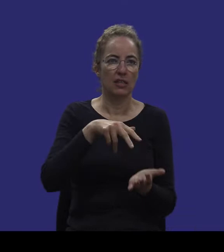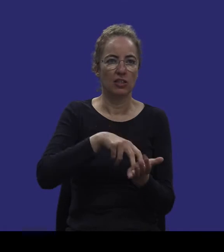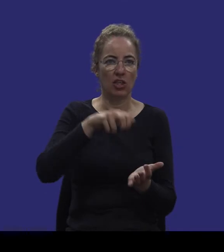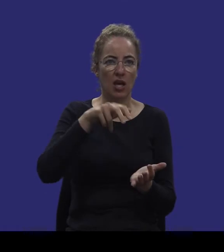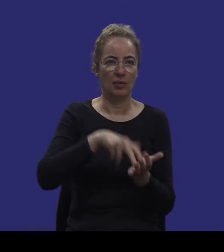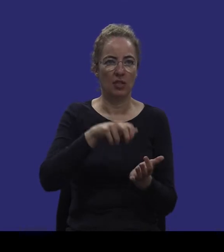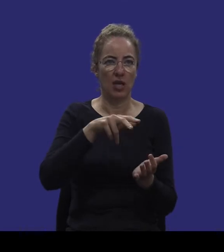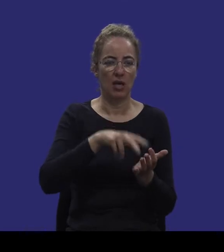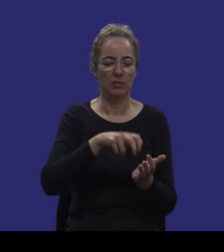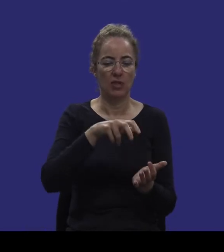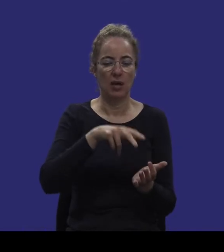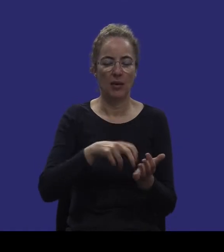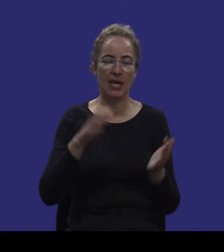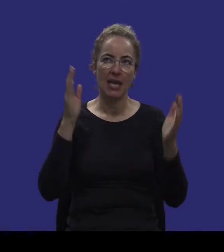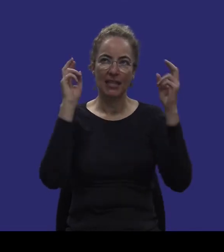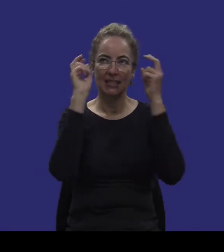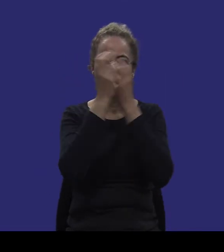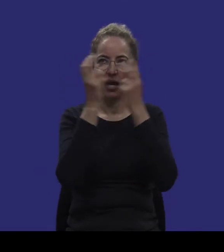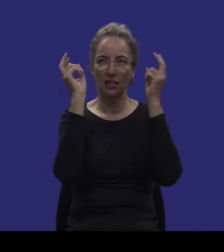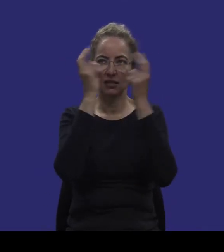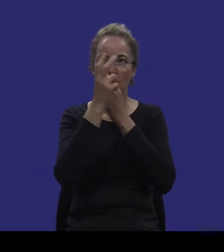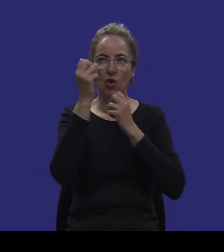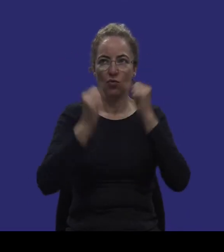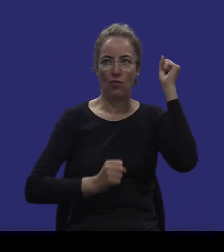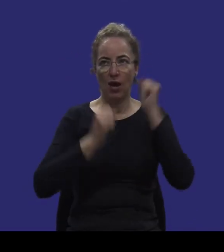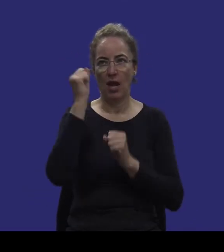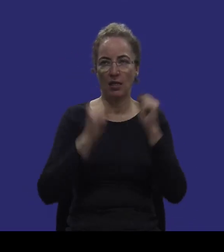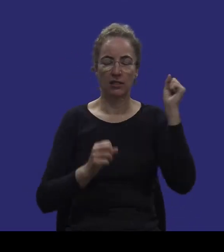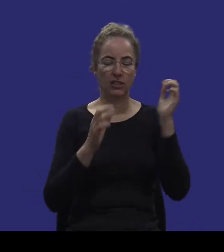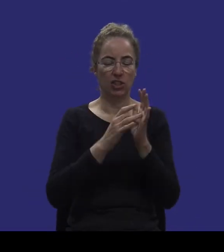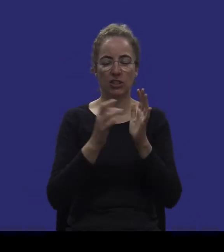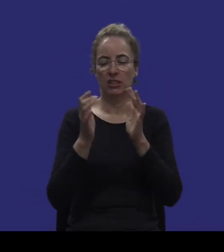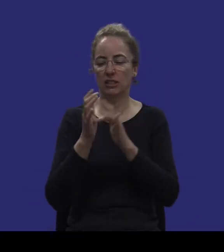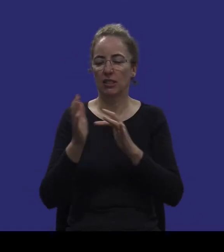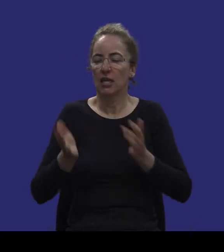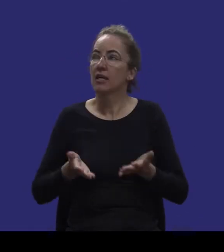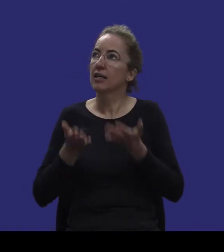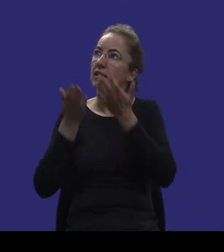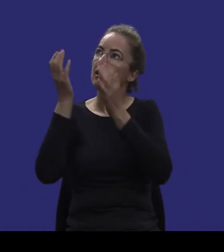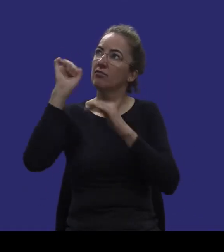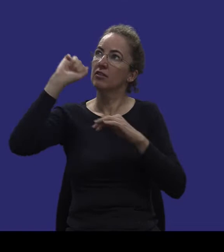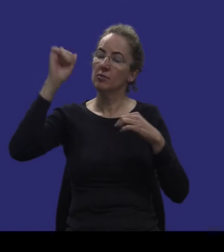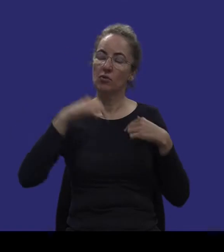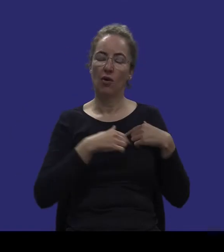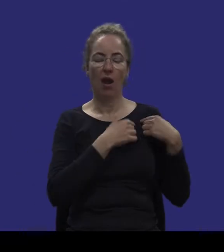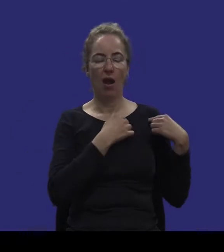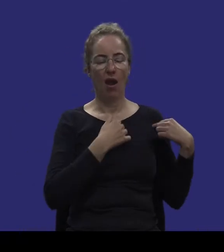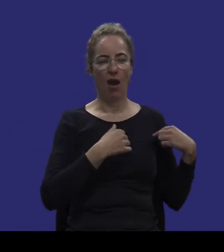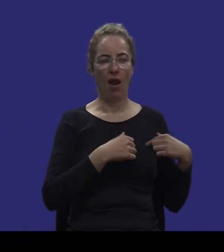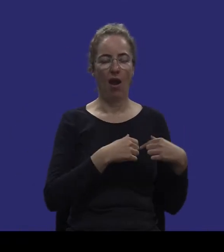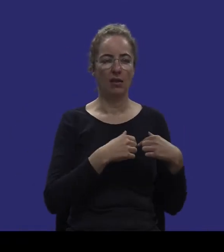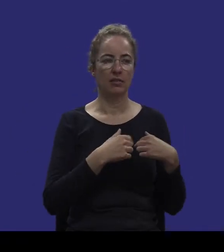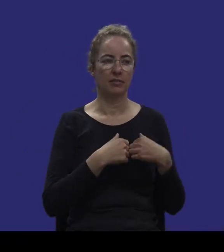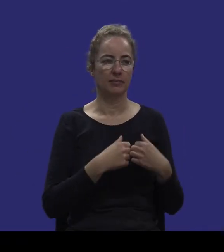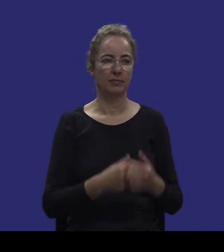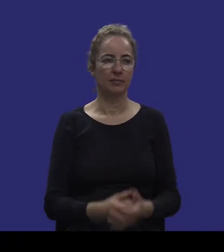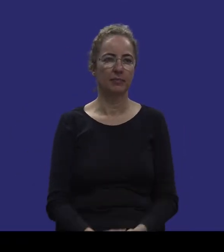out of the dark, dark, dark. Run to Jesus, give him your heart.